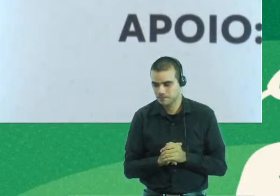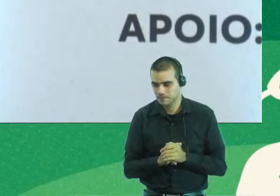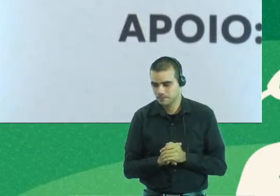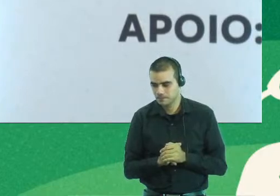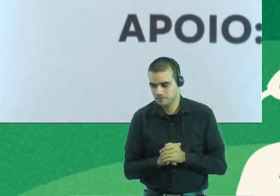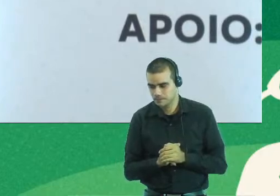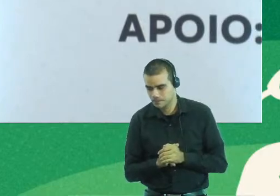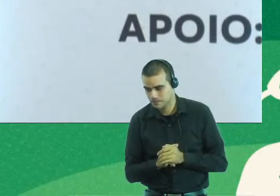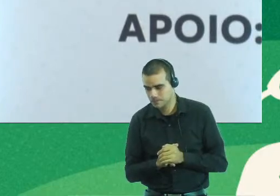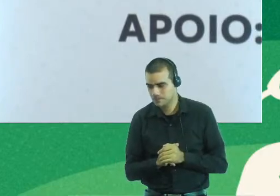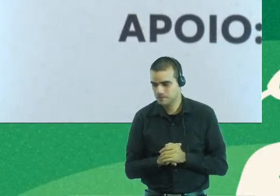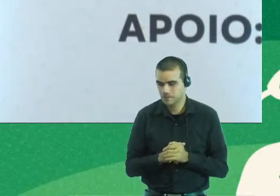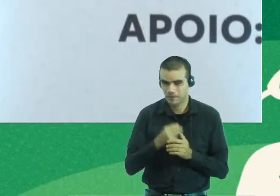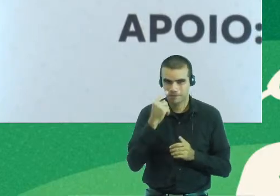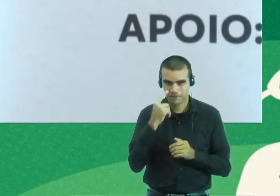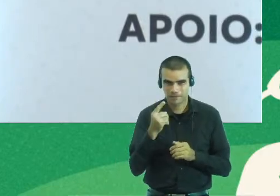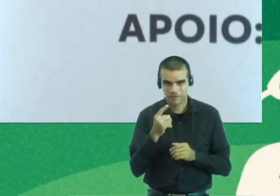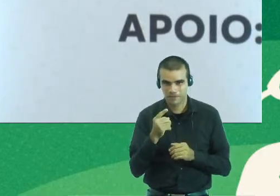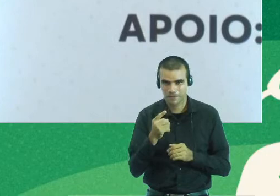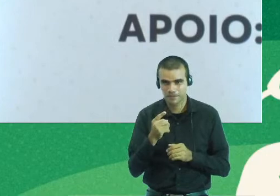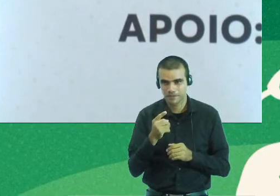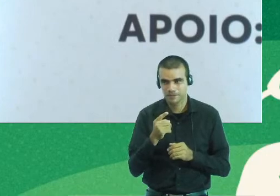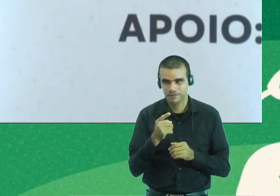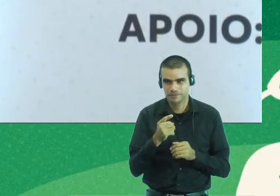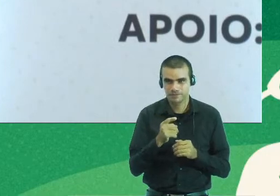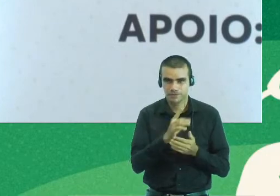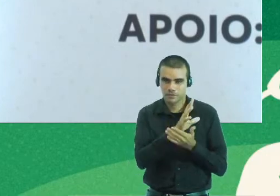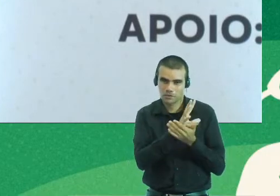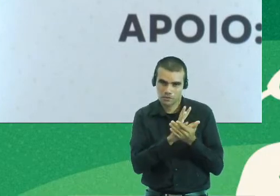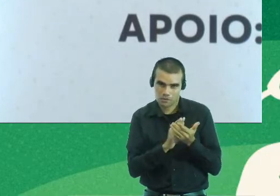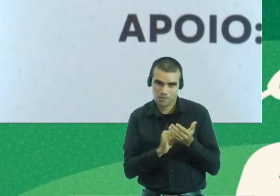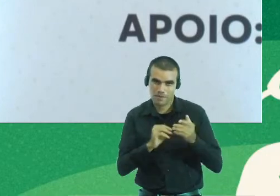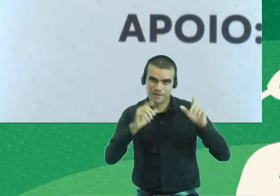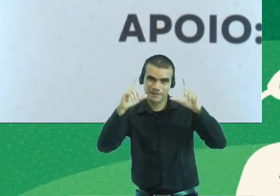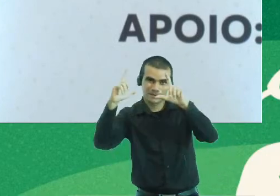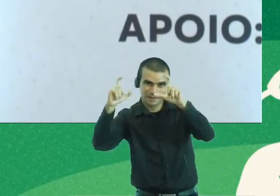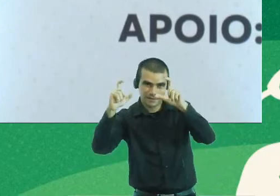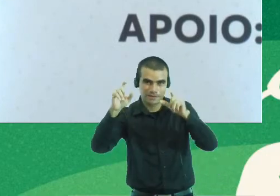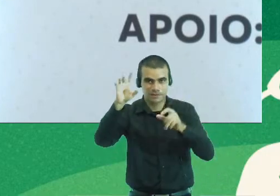So that'll just print out the string. So that's like the code I need to write to